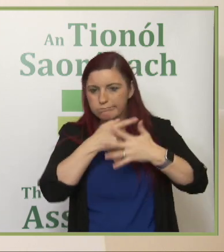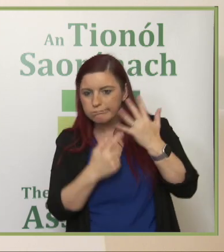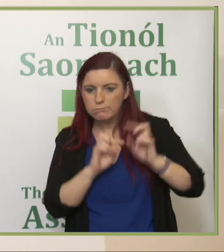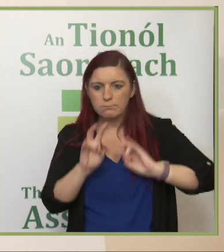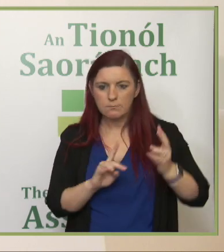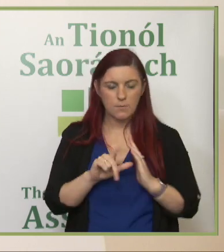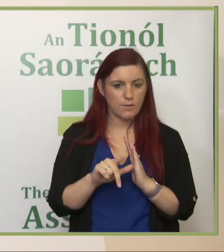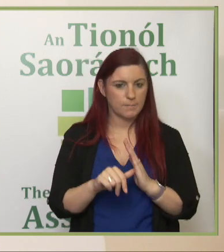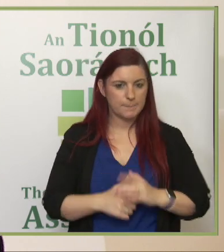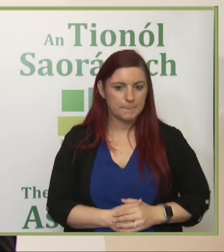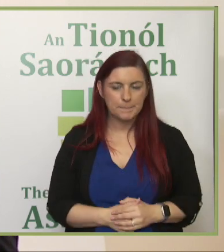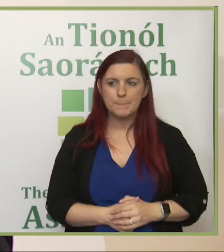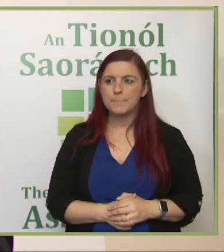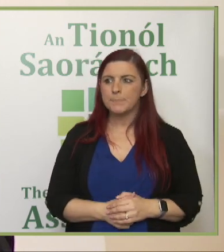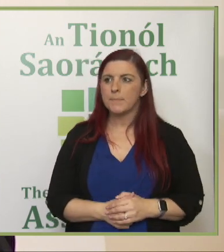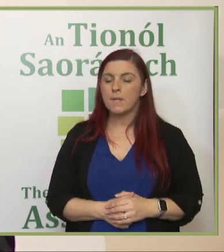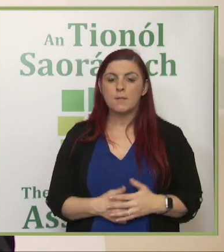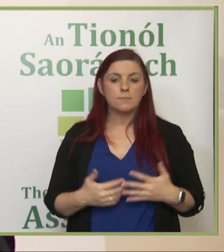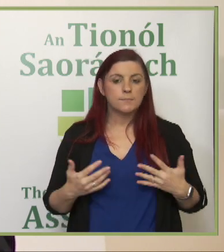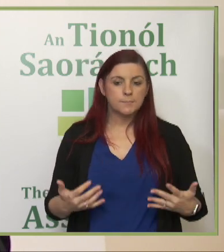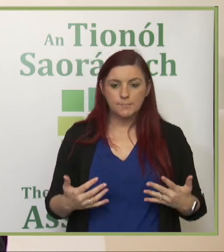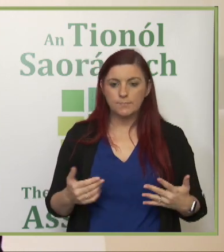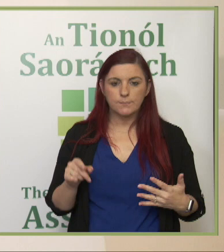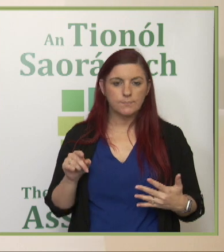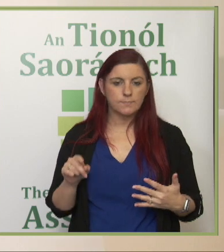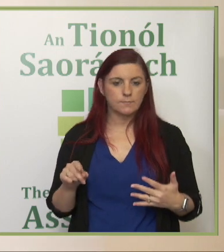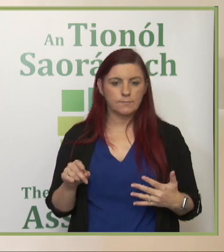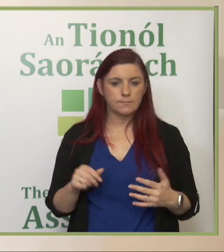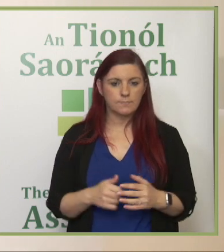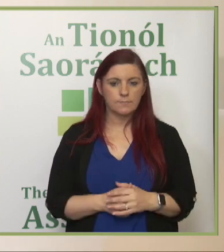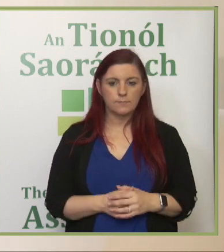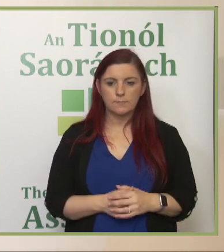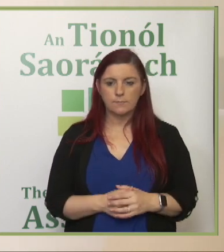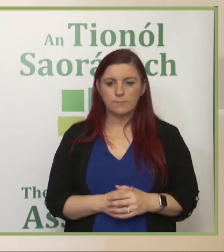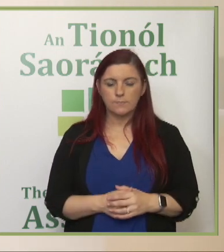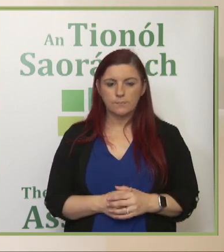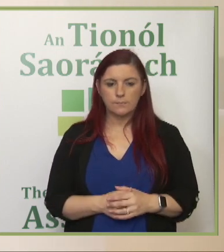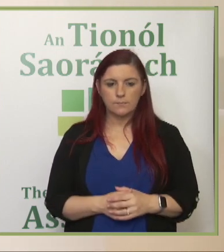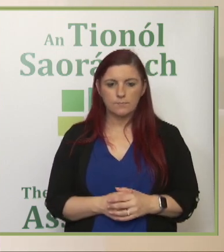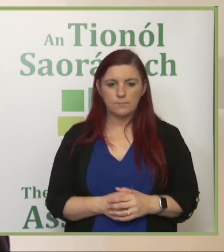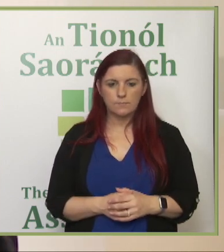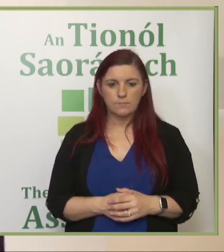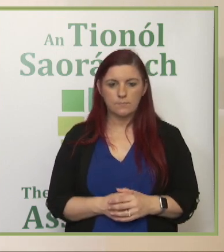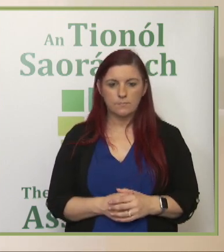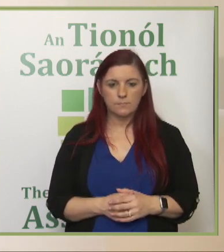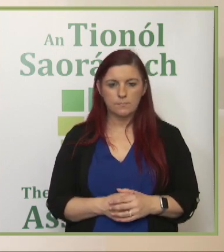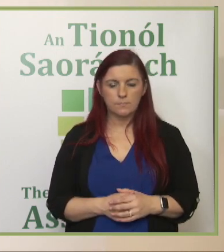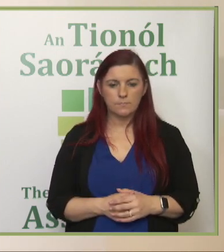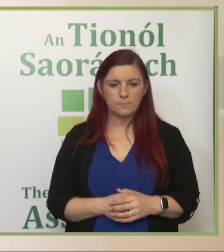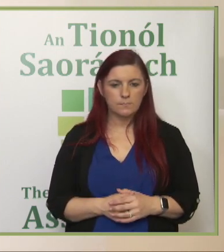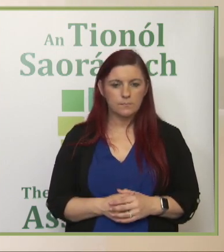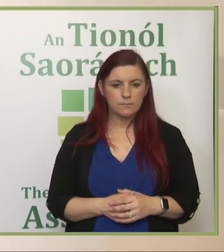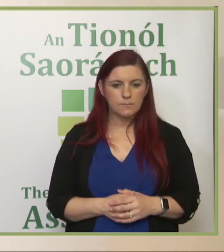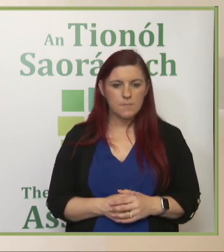up there for your review. So on that basis, can I just go straight into